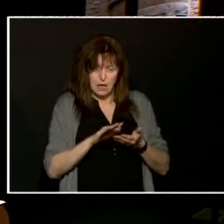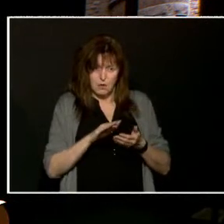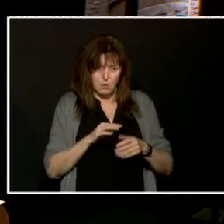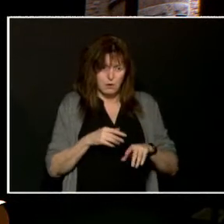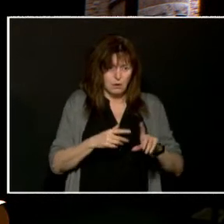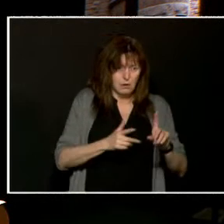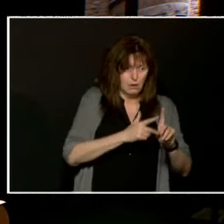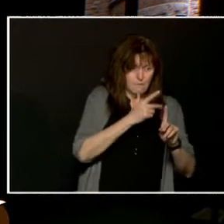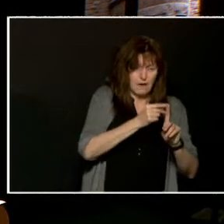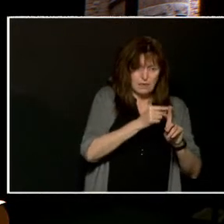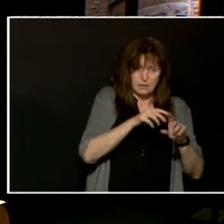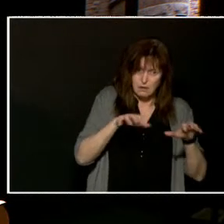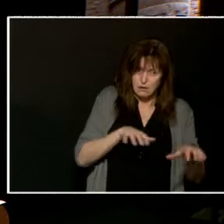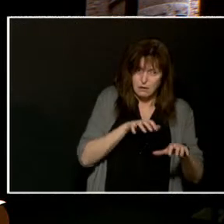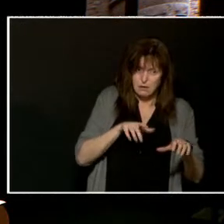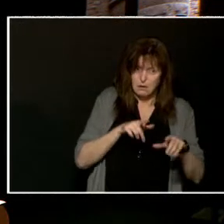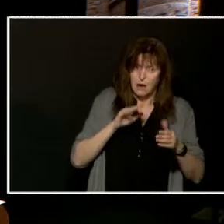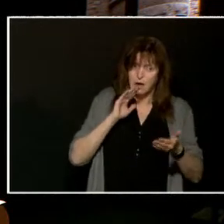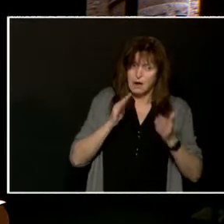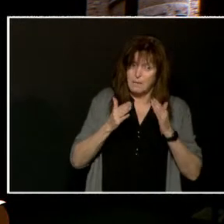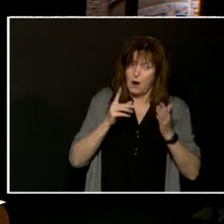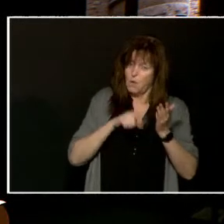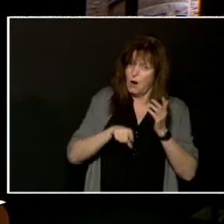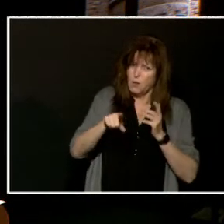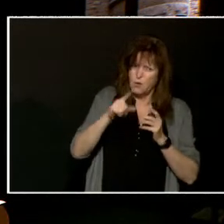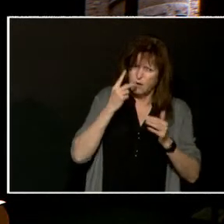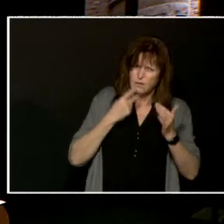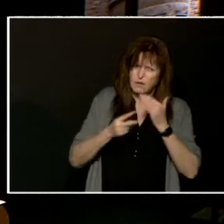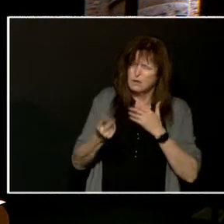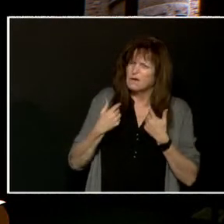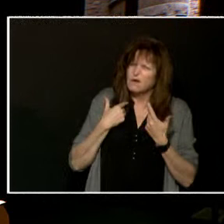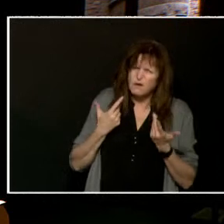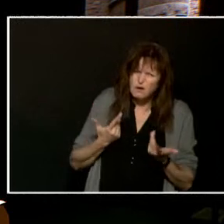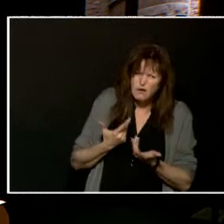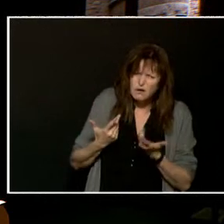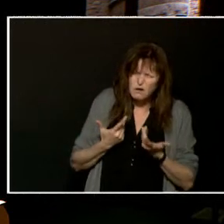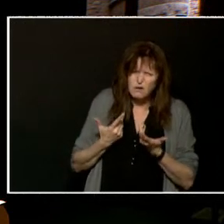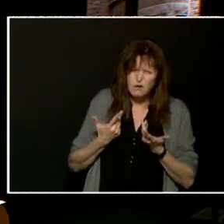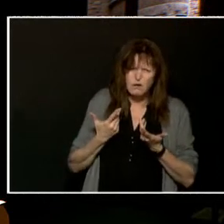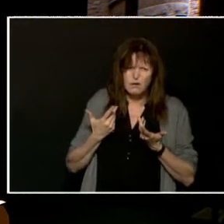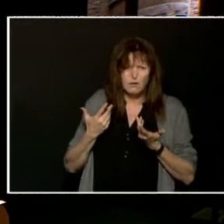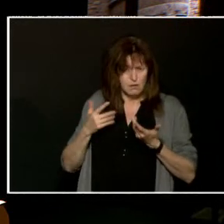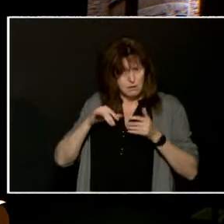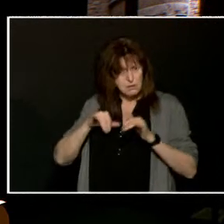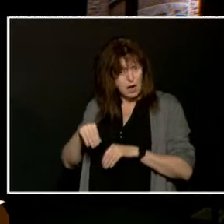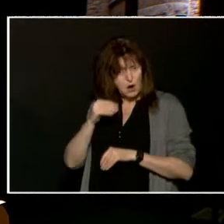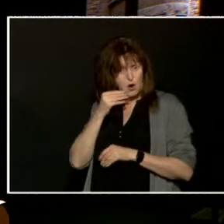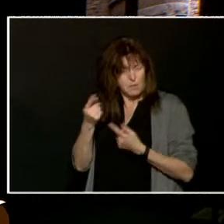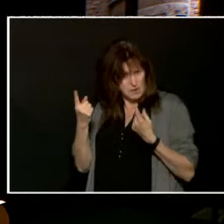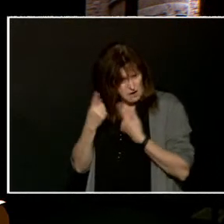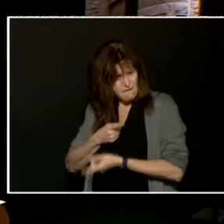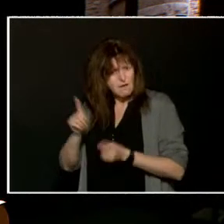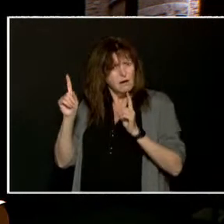they would 3 weeks ago? Has the stay-at-home order done